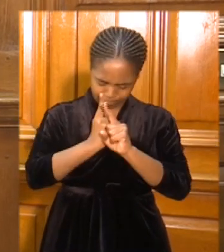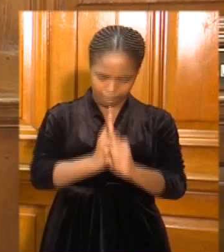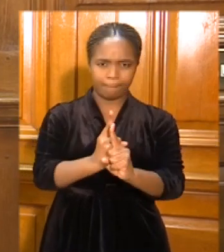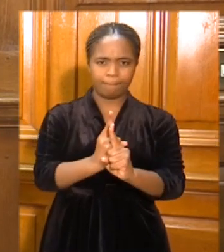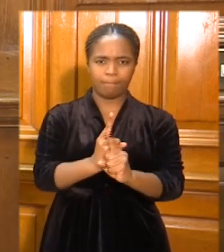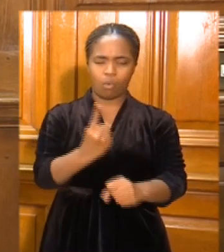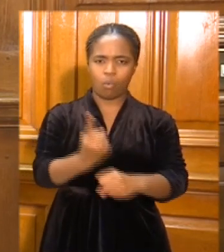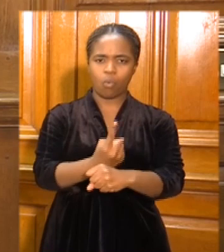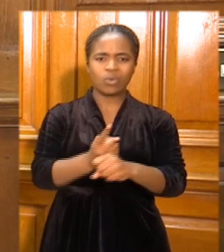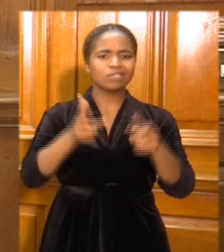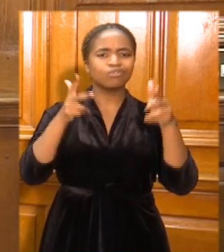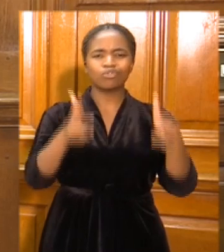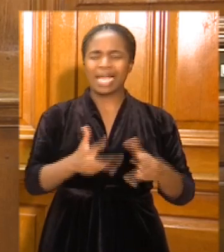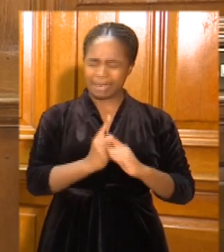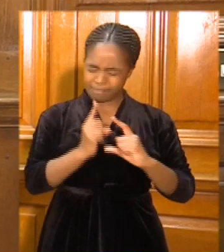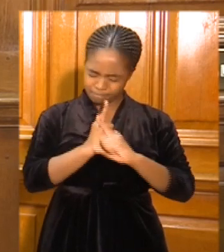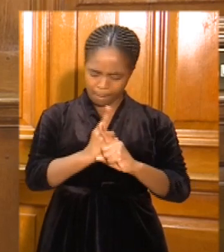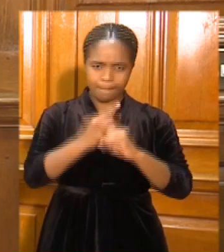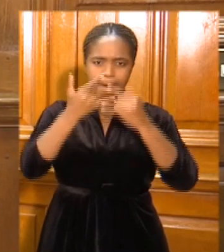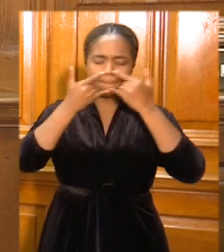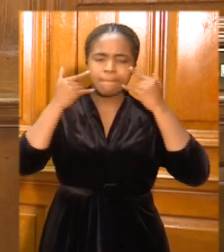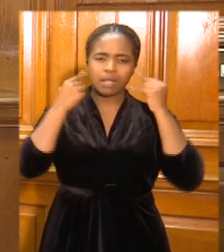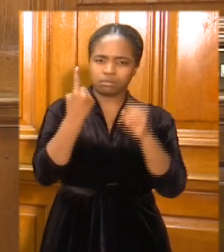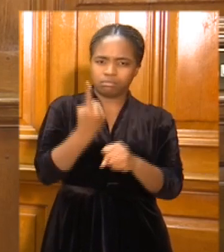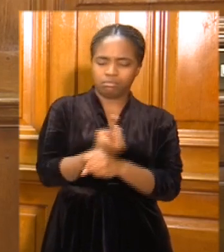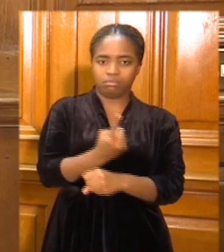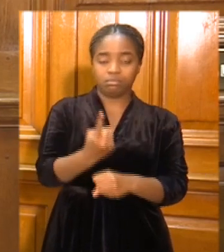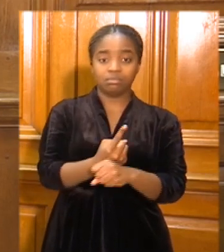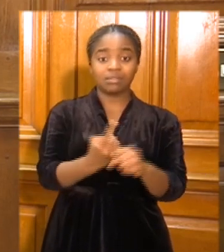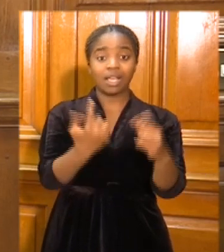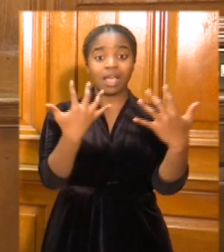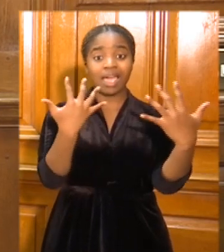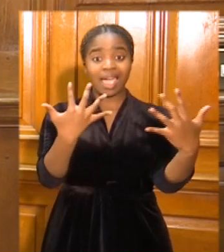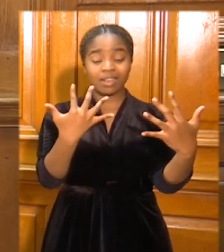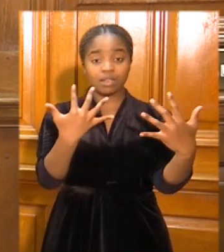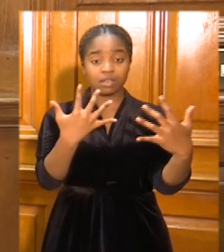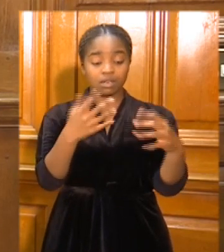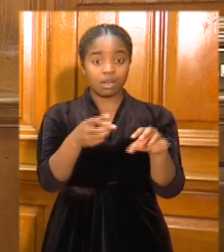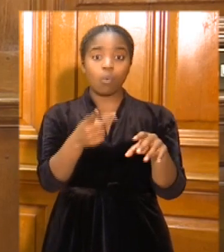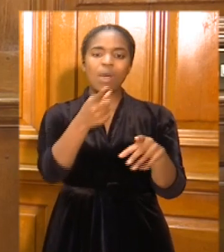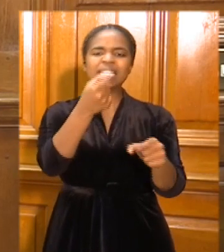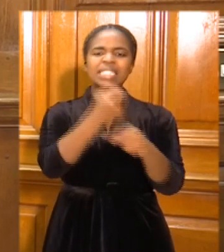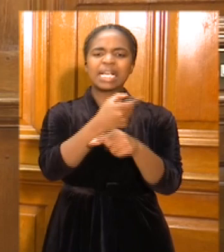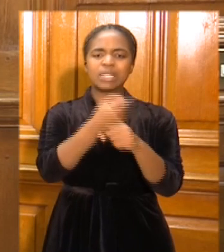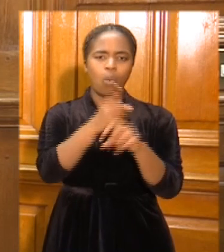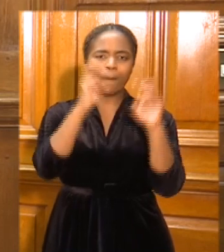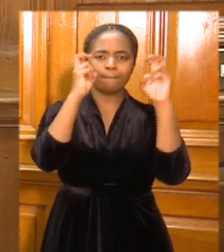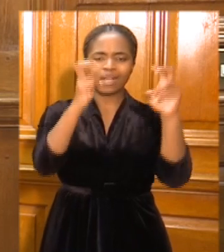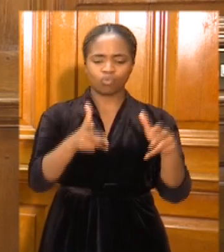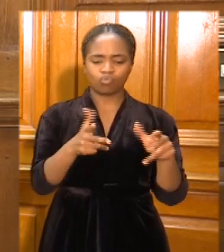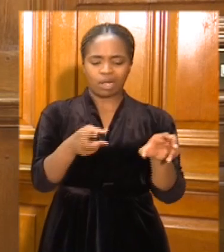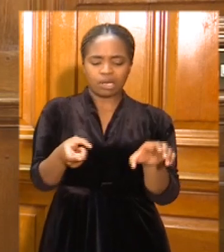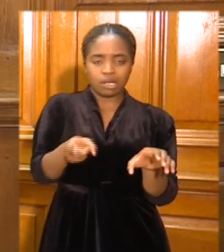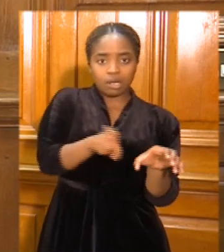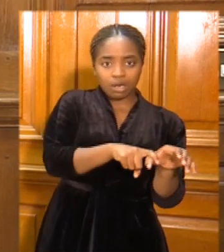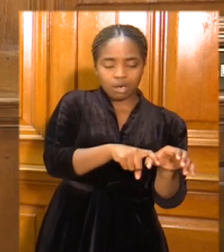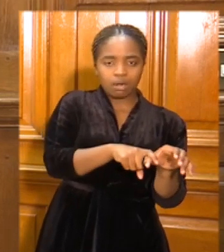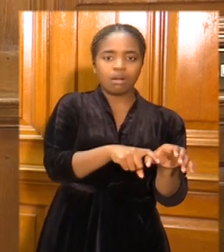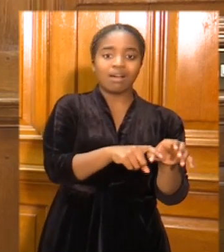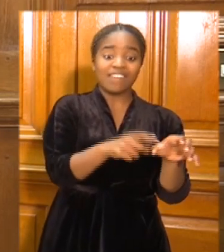on trains, to wash their hands before and after they have traveled, and avoid touching